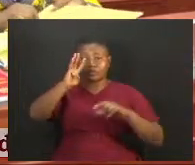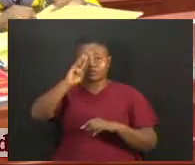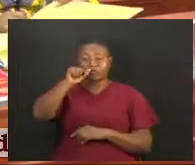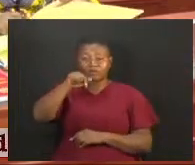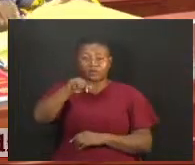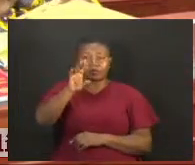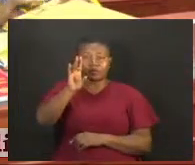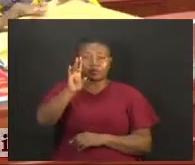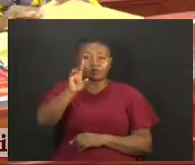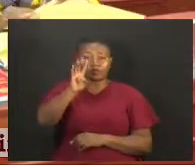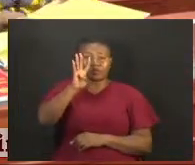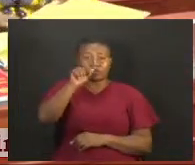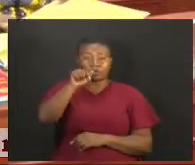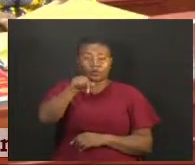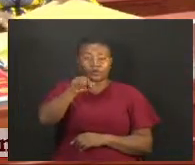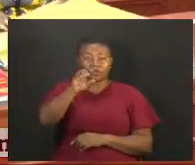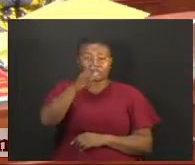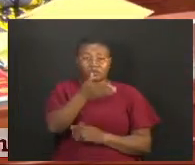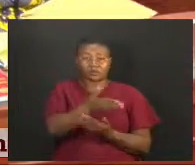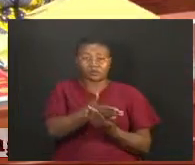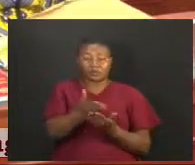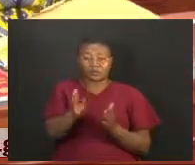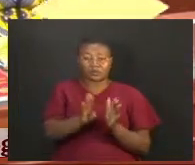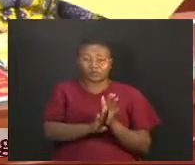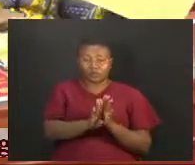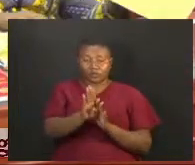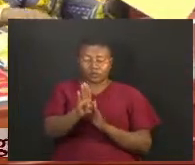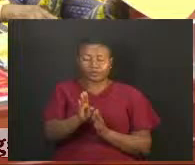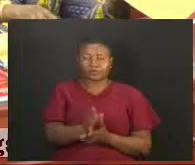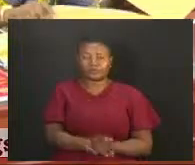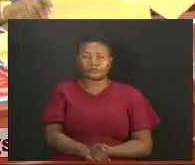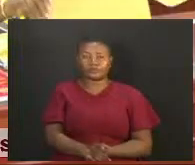4-point-something growth. That is what you are doing.